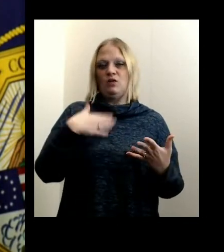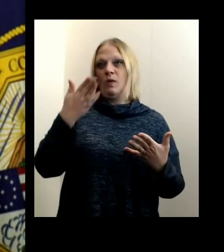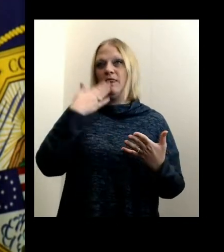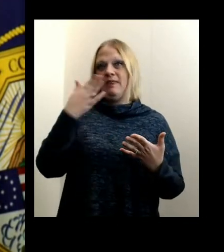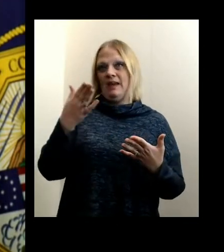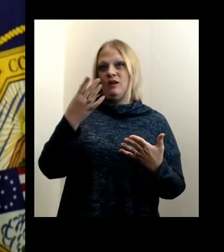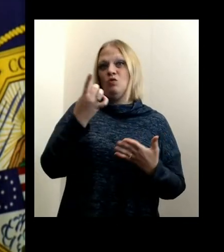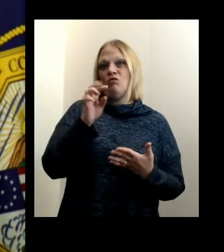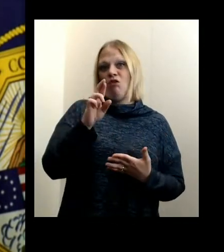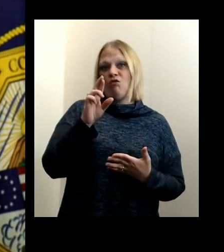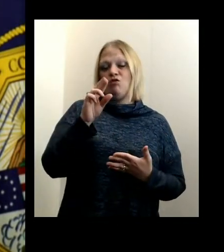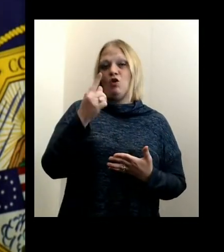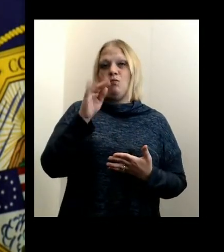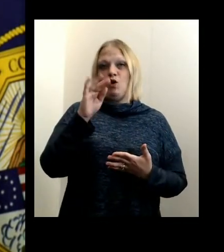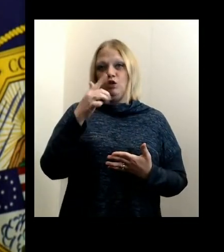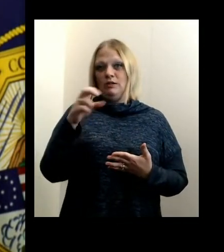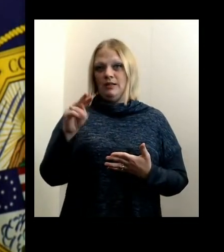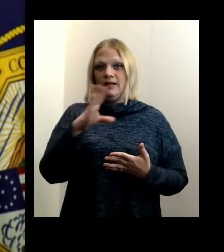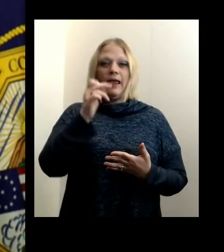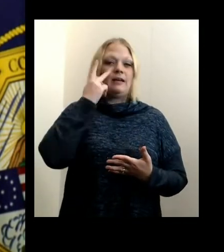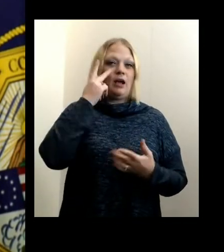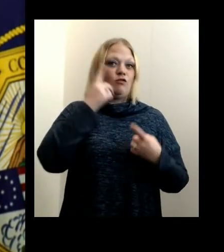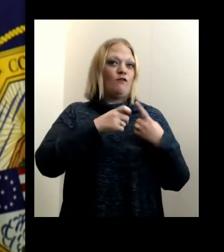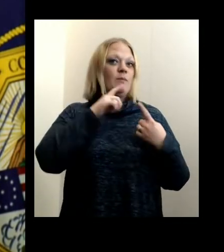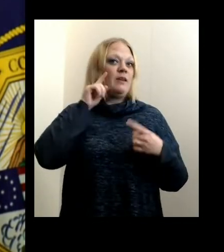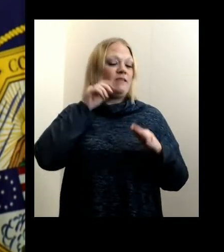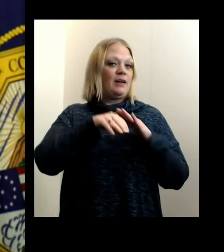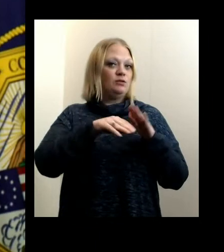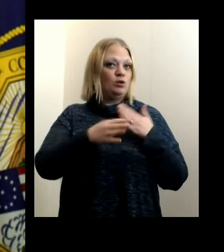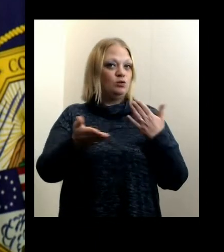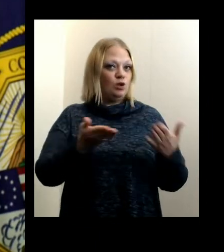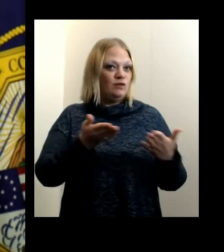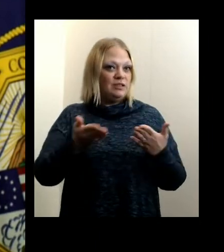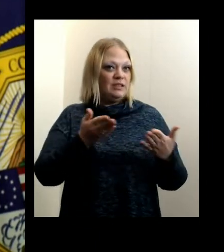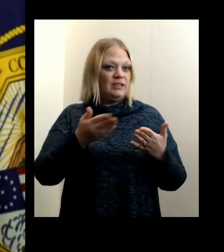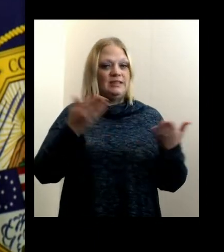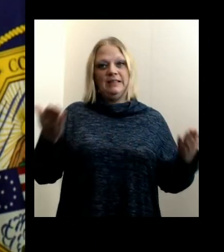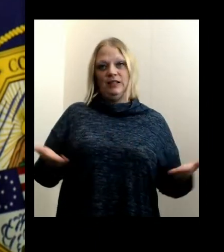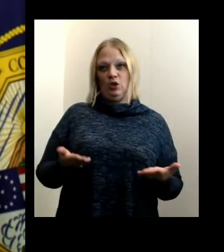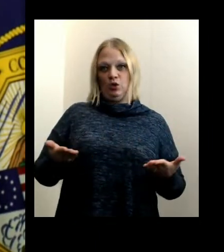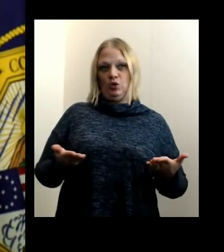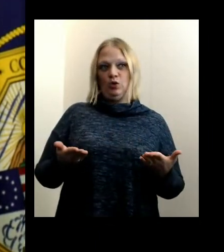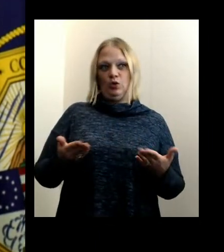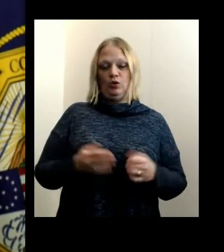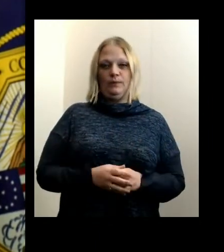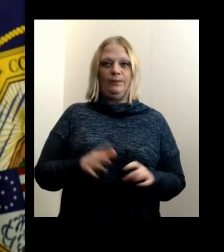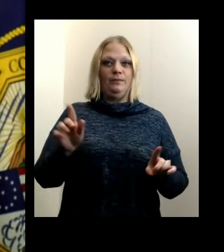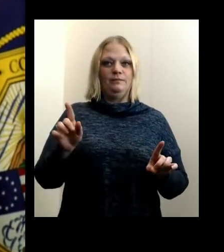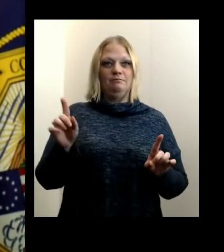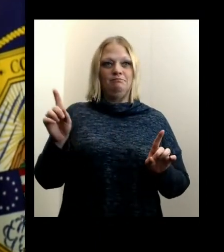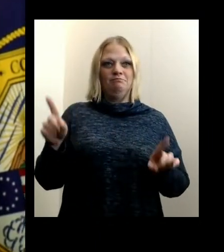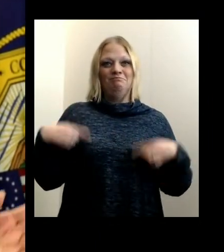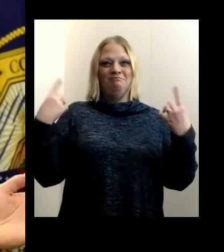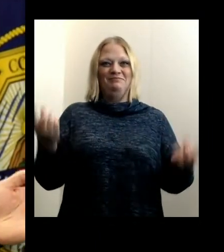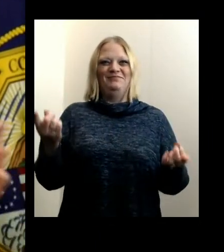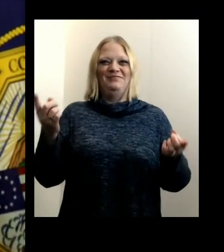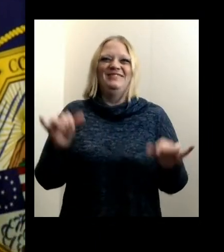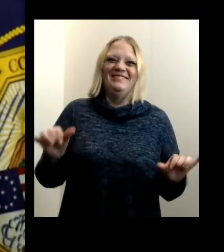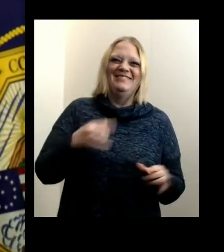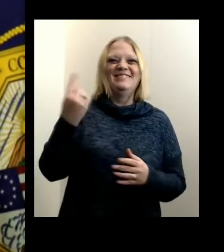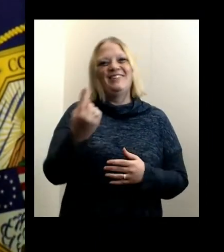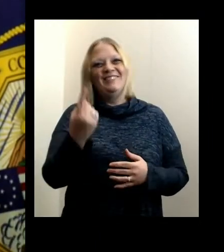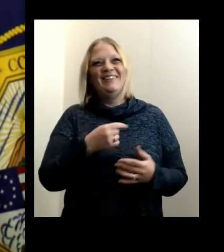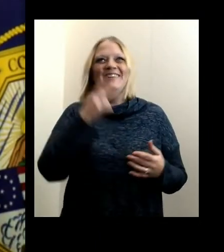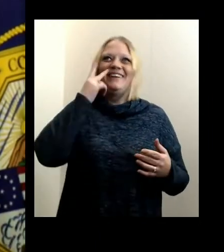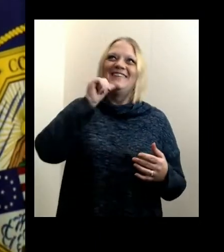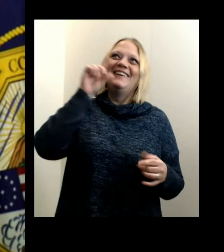you'll hear from very soon, and Kendra Schmidt from Deaf Access Services, who are here as always, or sometimes. Kendra's